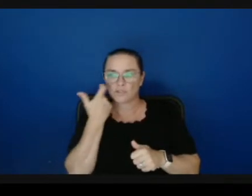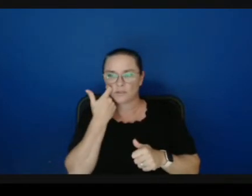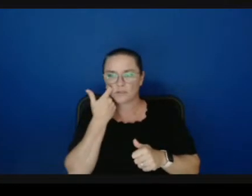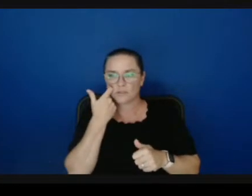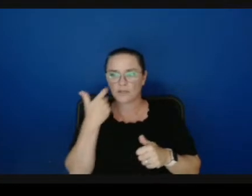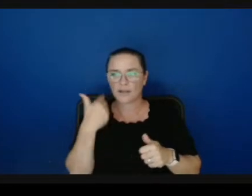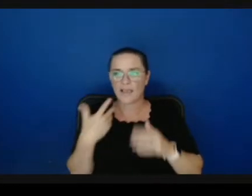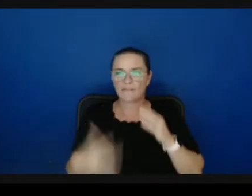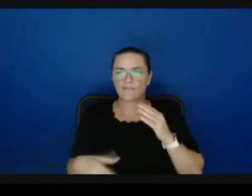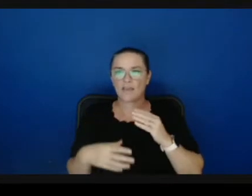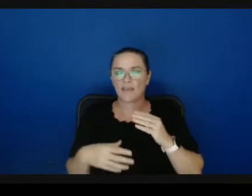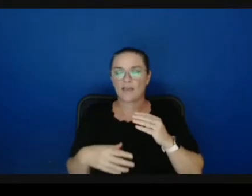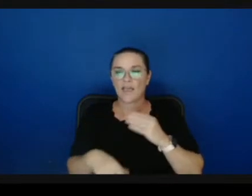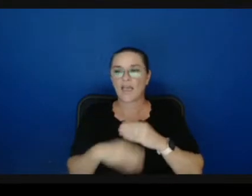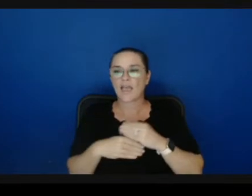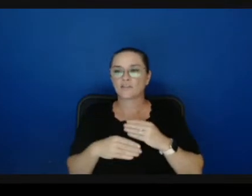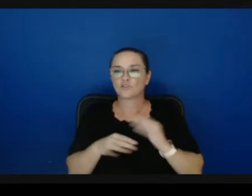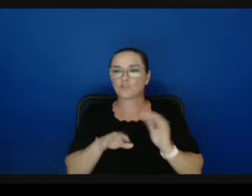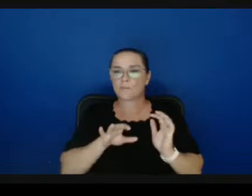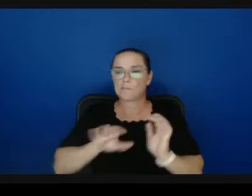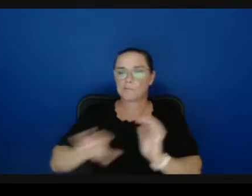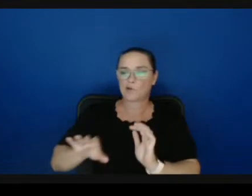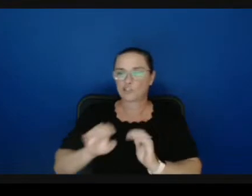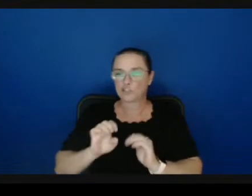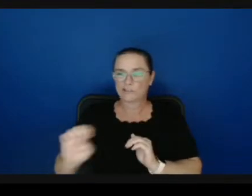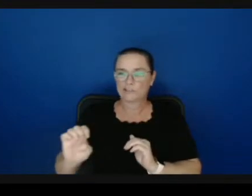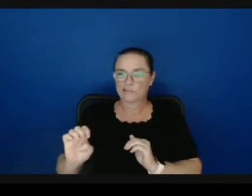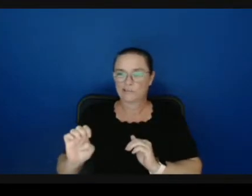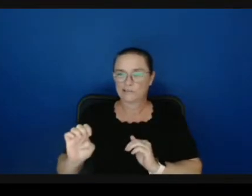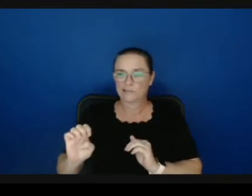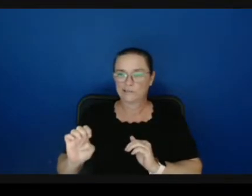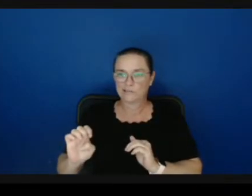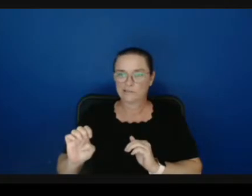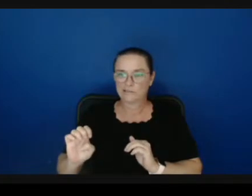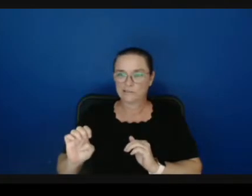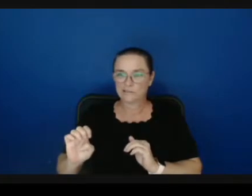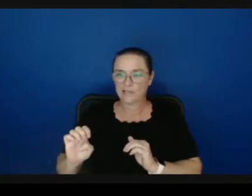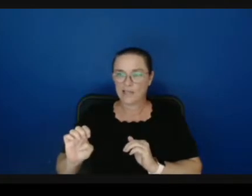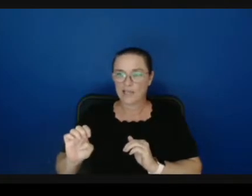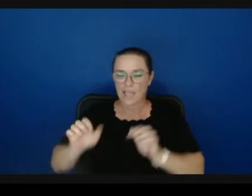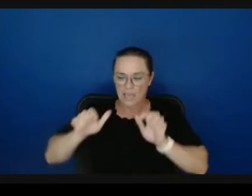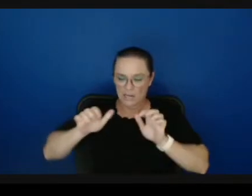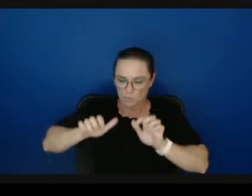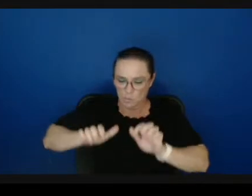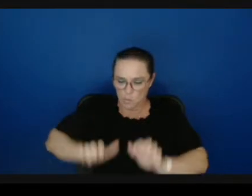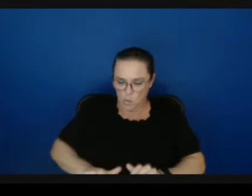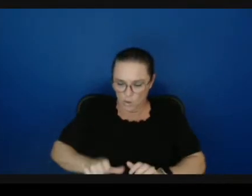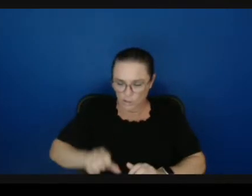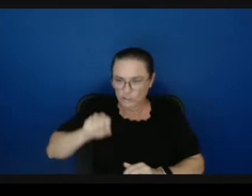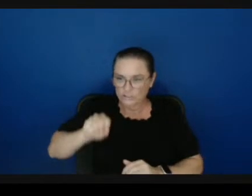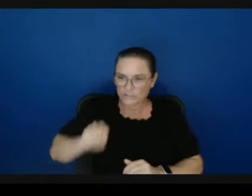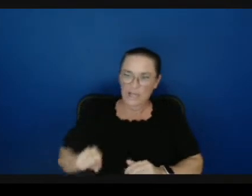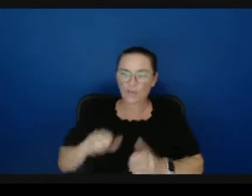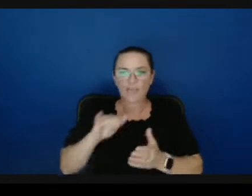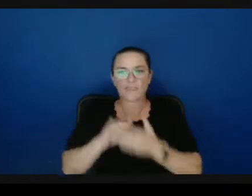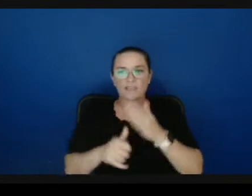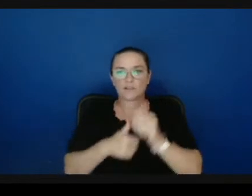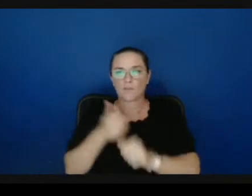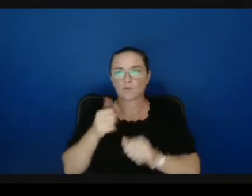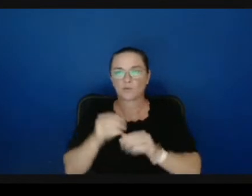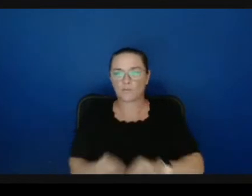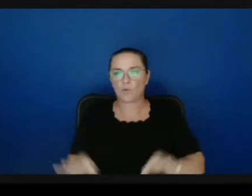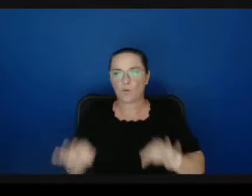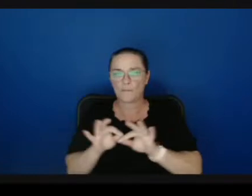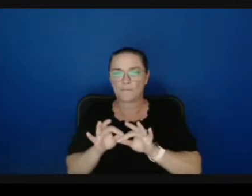extra push to the east. It's got a really strong push to the south right here. And this is the most important thing. Looking